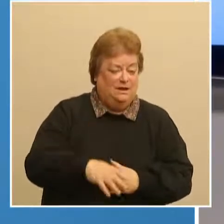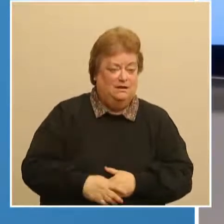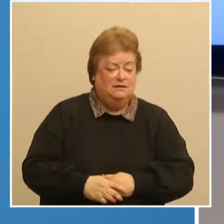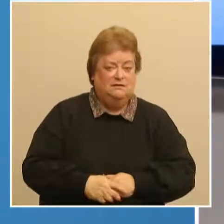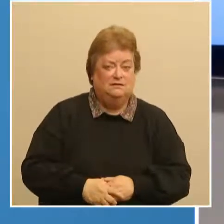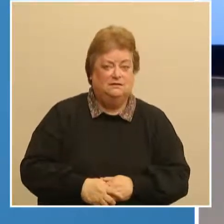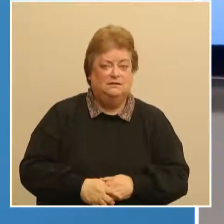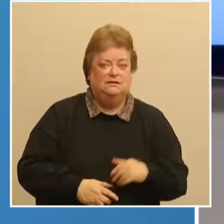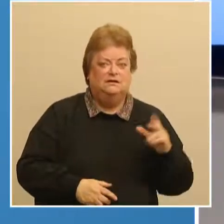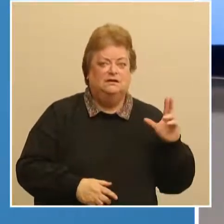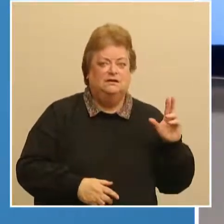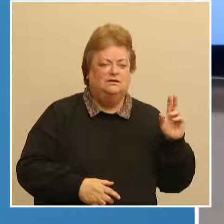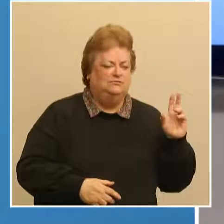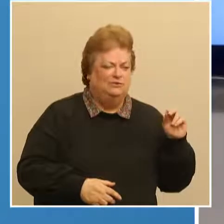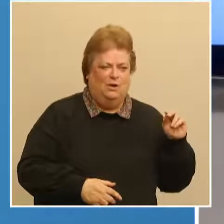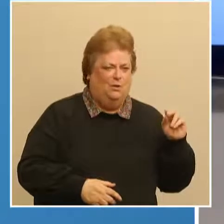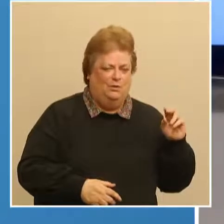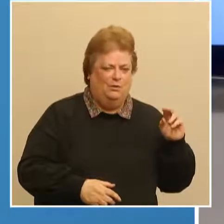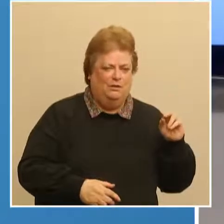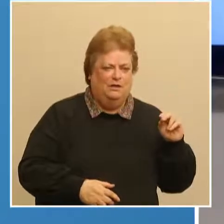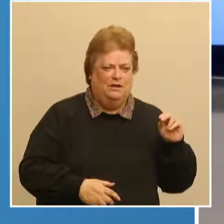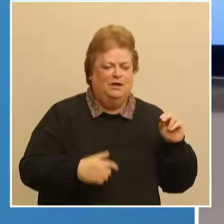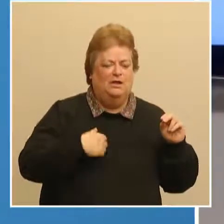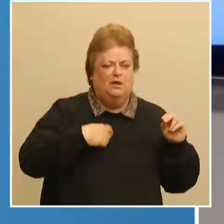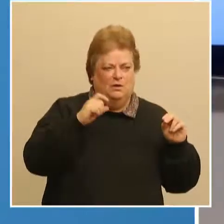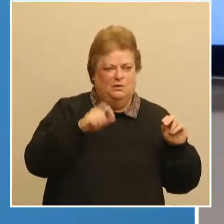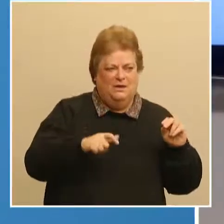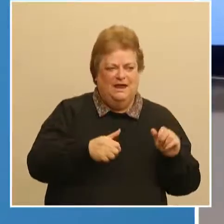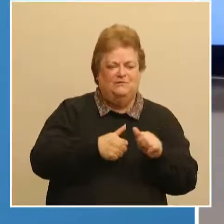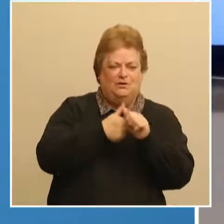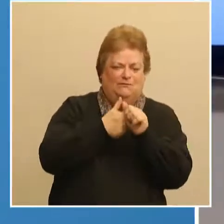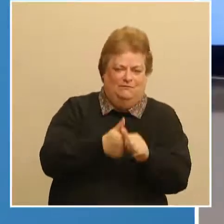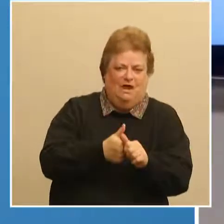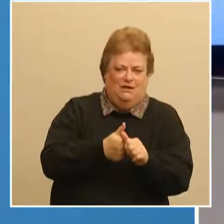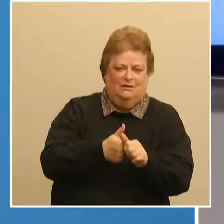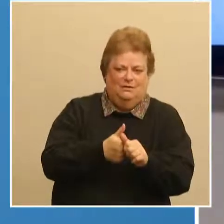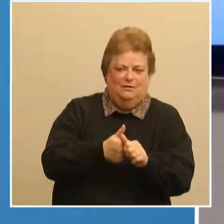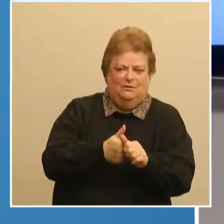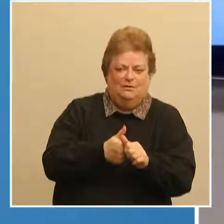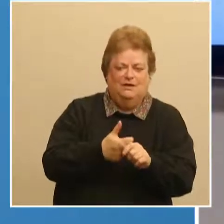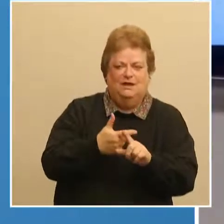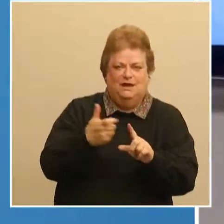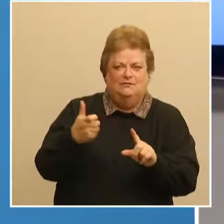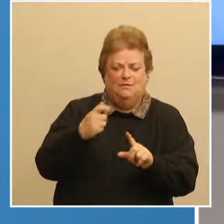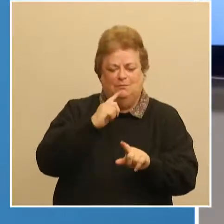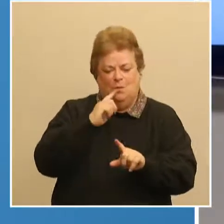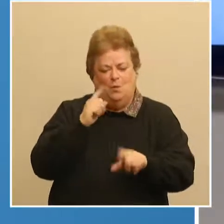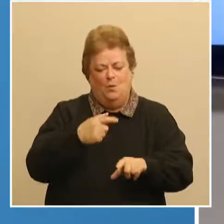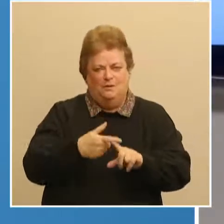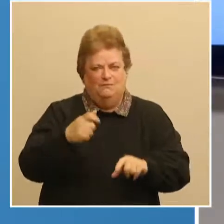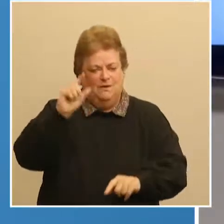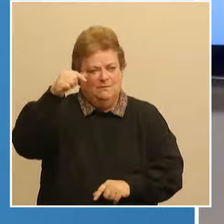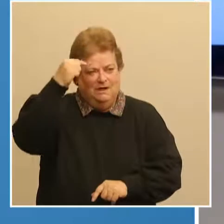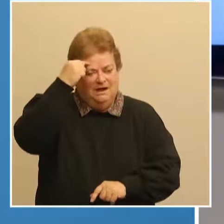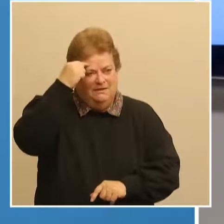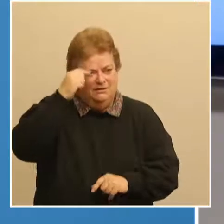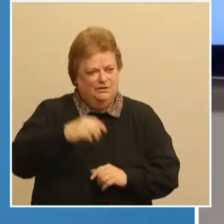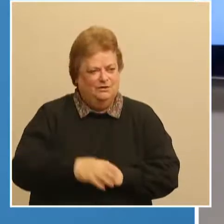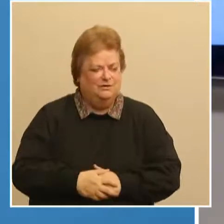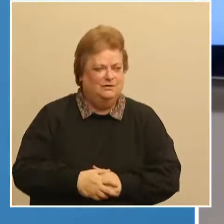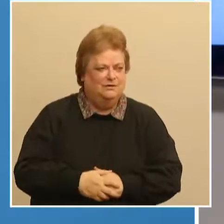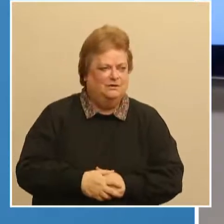No, we have to follow what's set forth from the governor on this. We hadn't